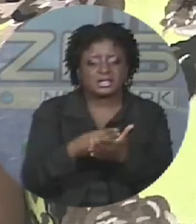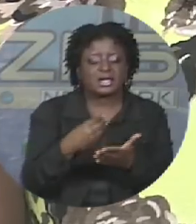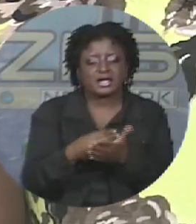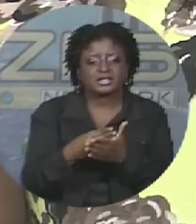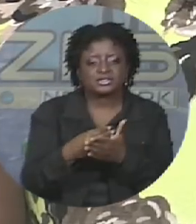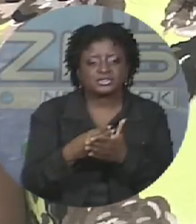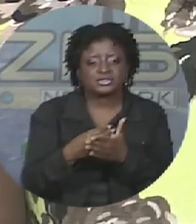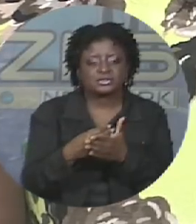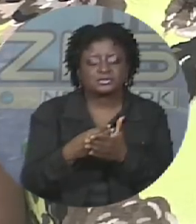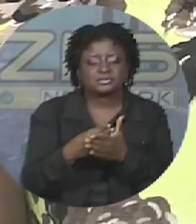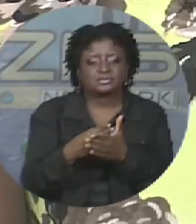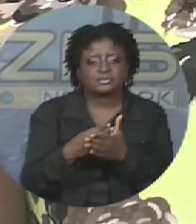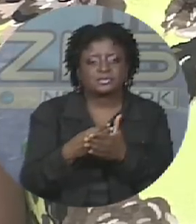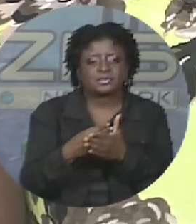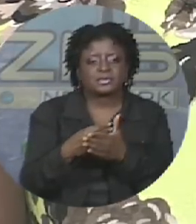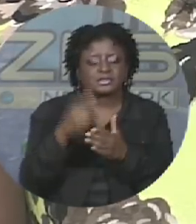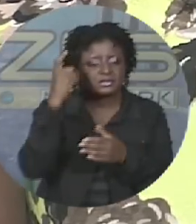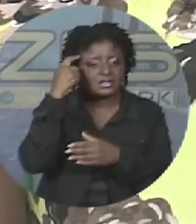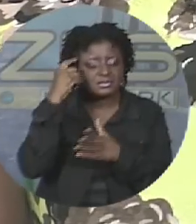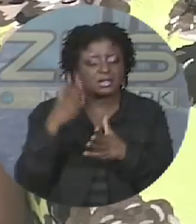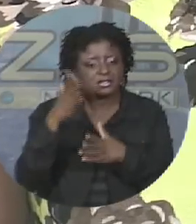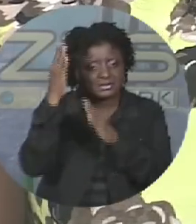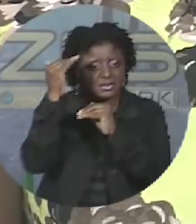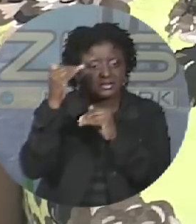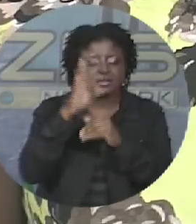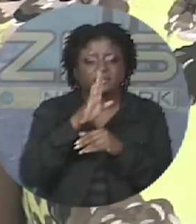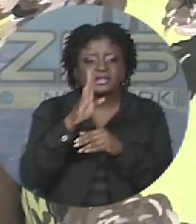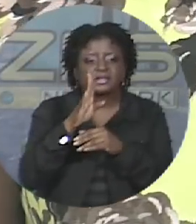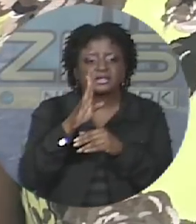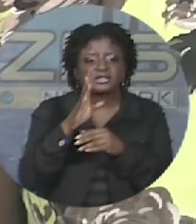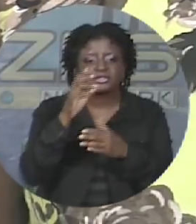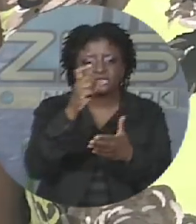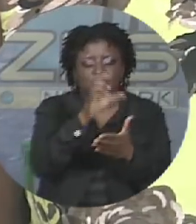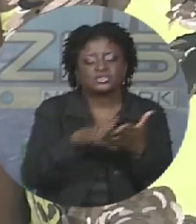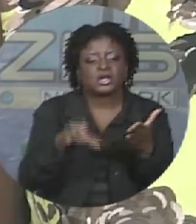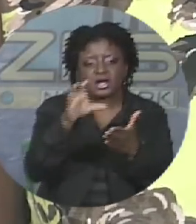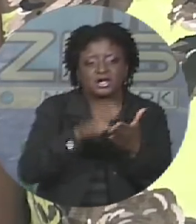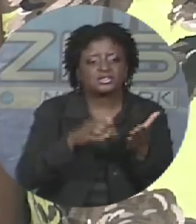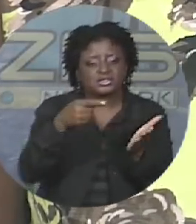The suspect is expected to be formally charged in court in the capital sometime this week.